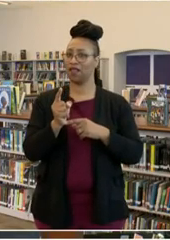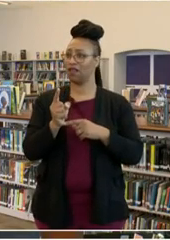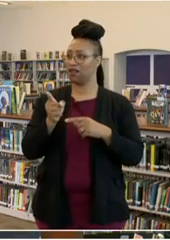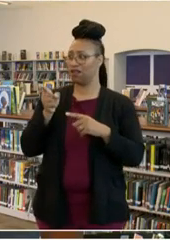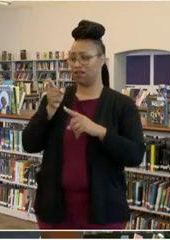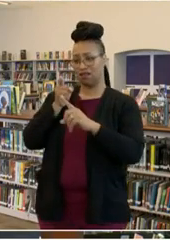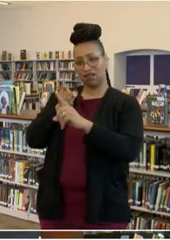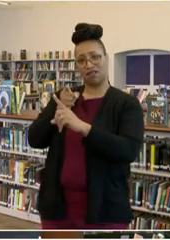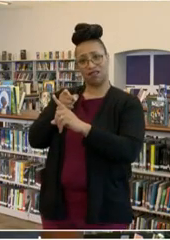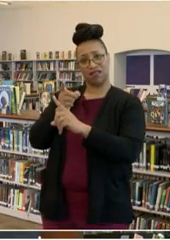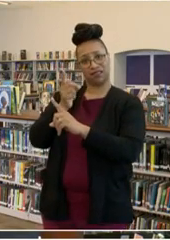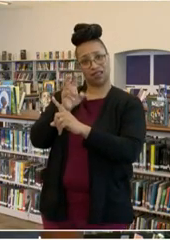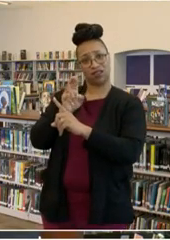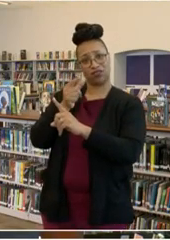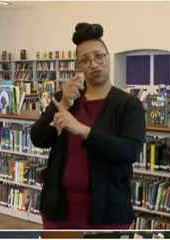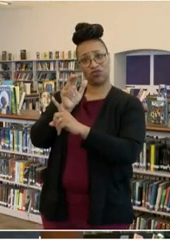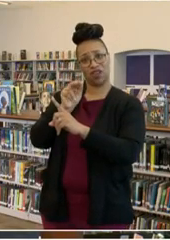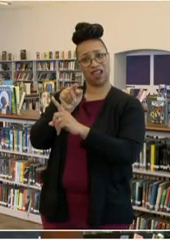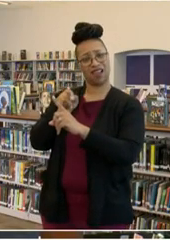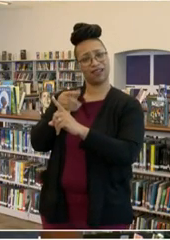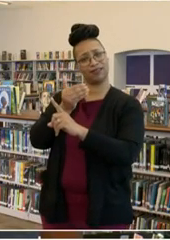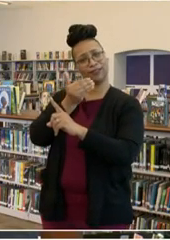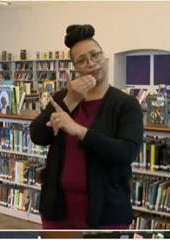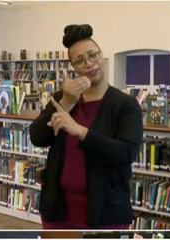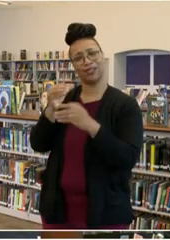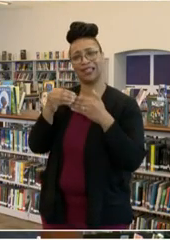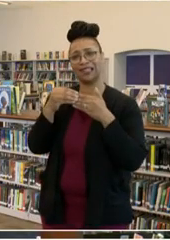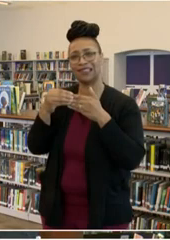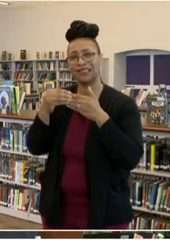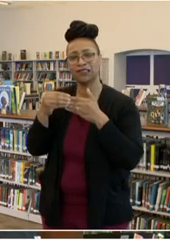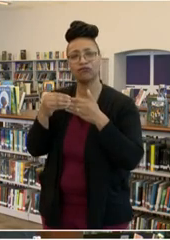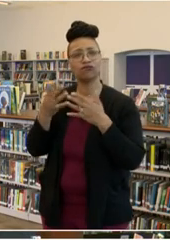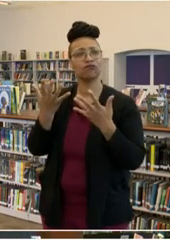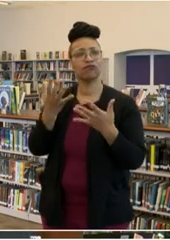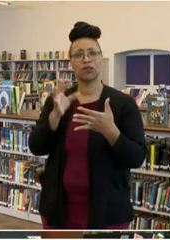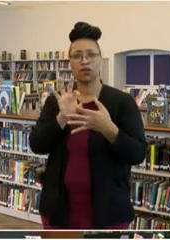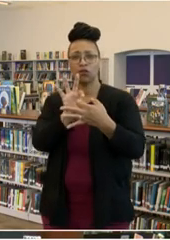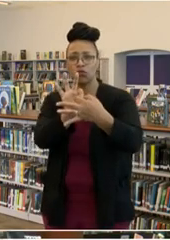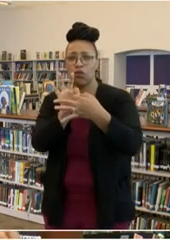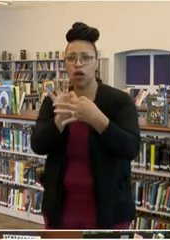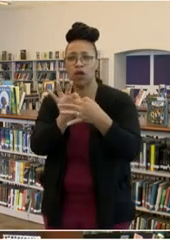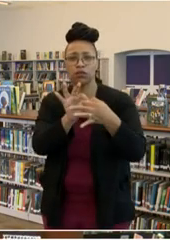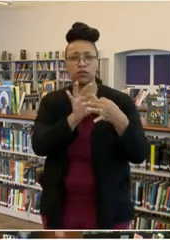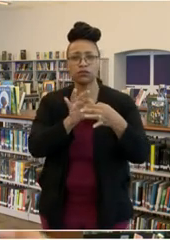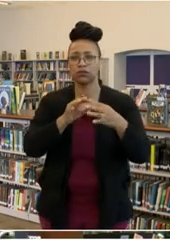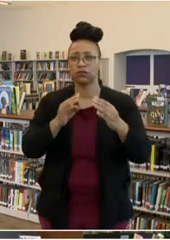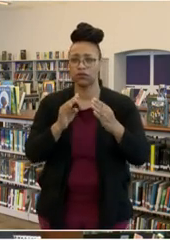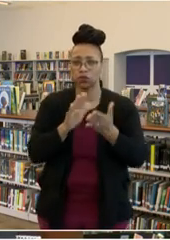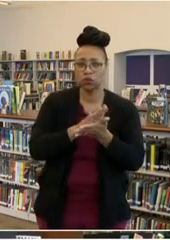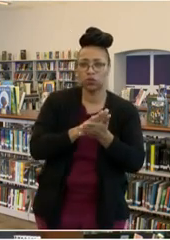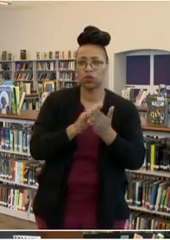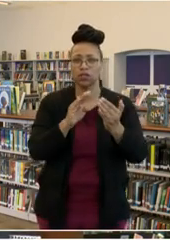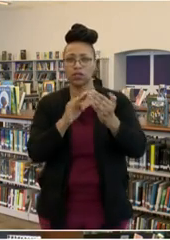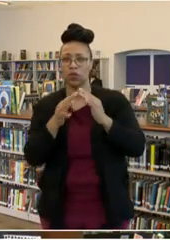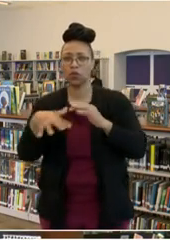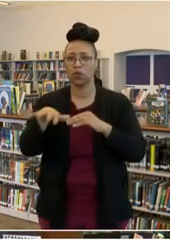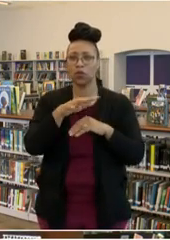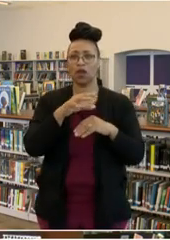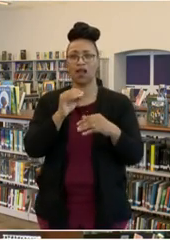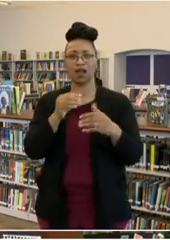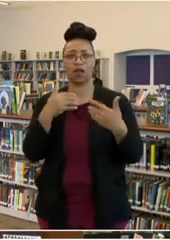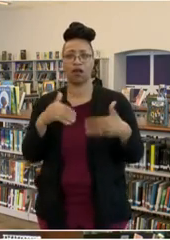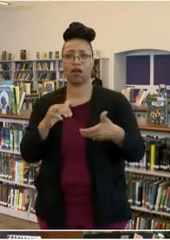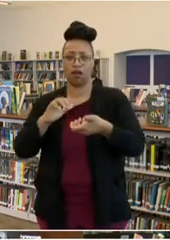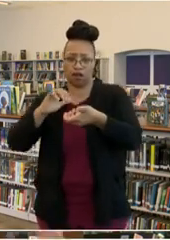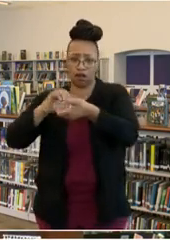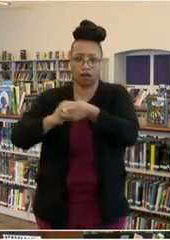for coordinating and facilitating our high-impact tutoring efforts in DC Public Schools and for our DC Public Charter Schools